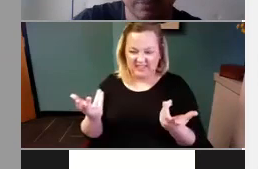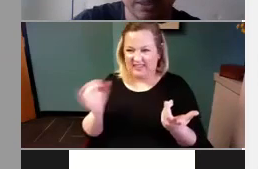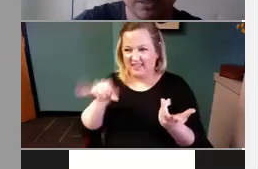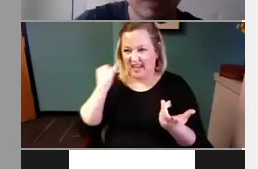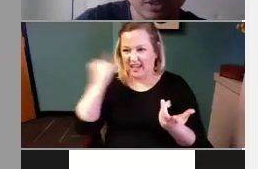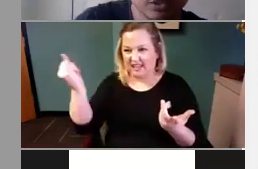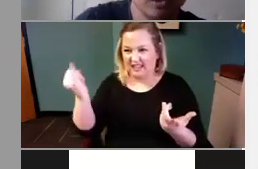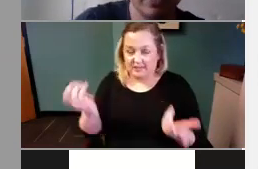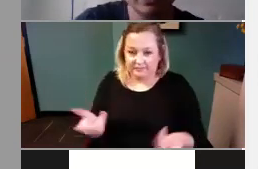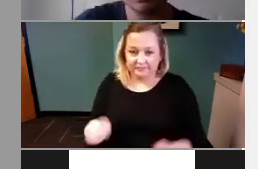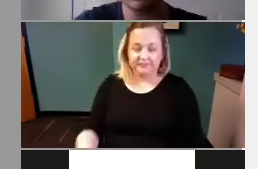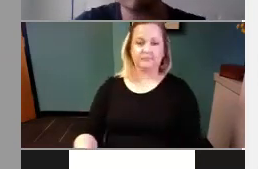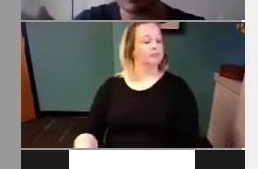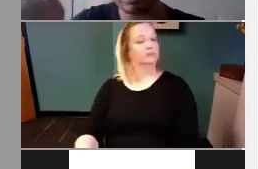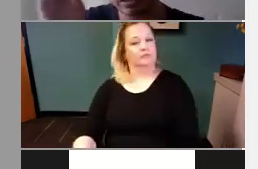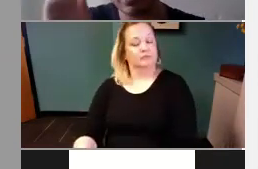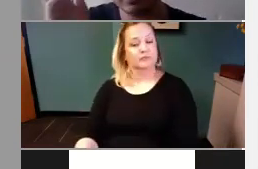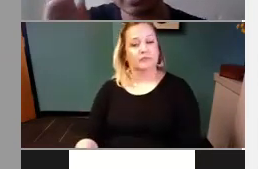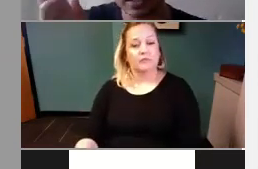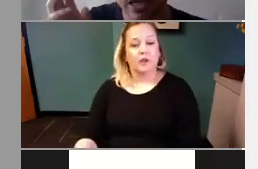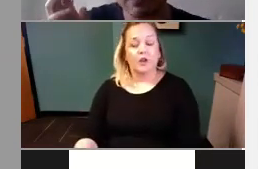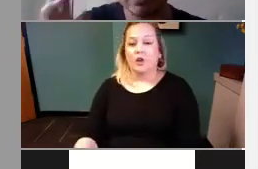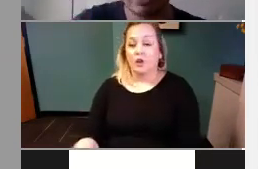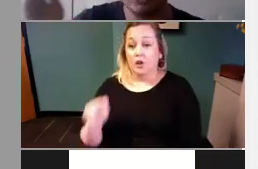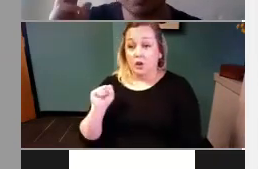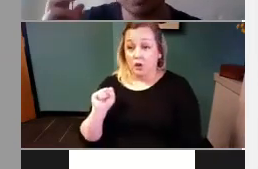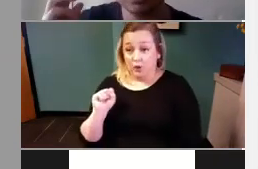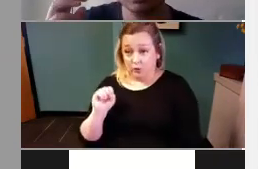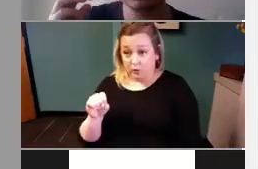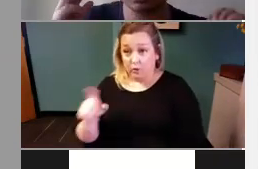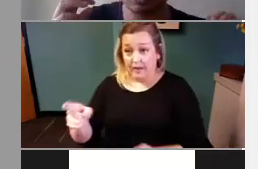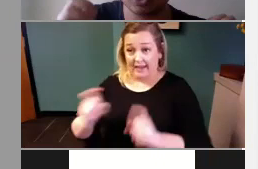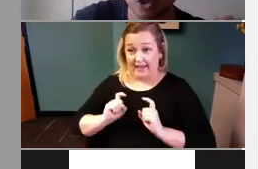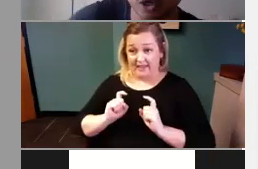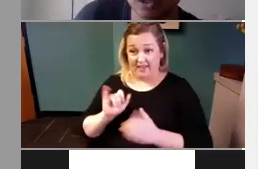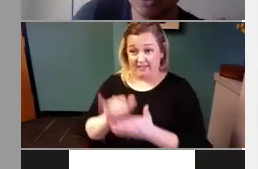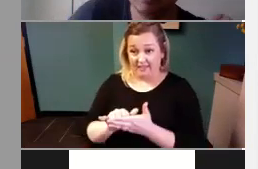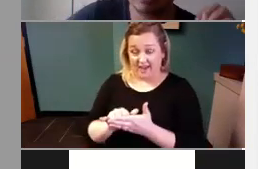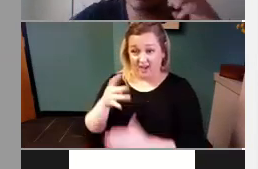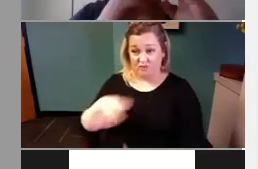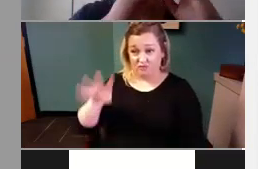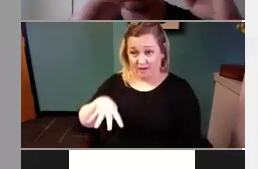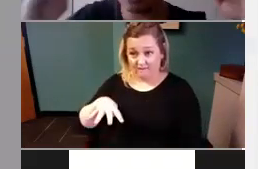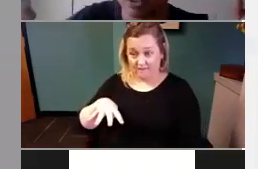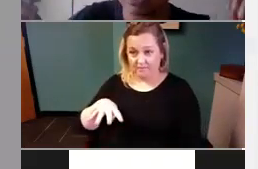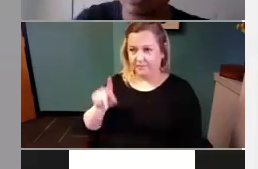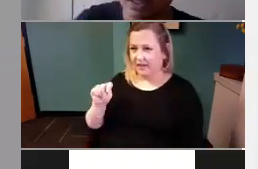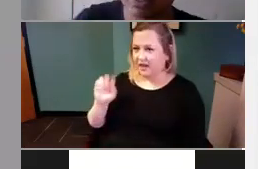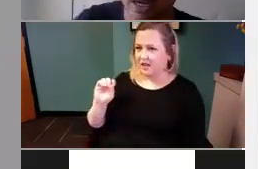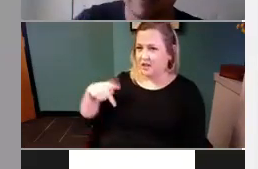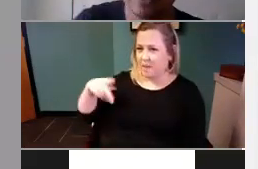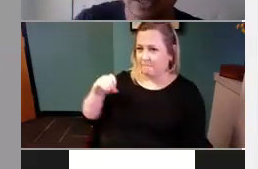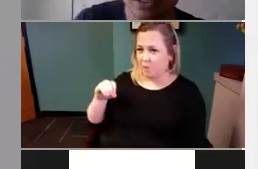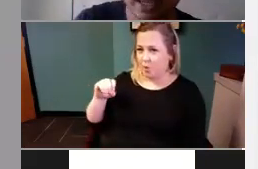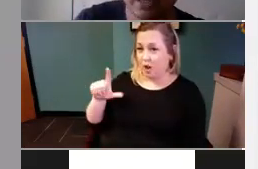right? Blah, blah. So essentially what, given this graph, a topological sort basically sorts out